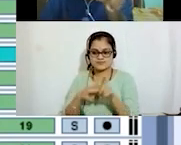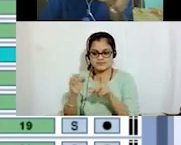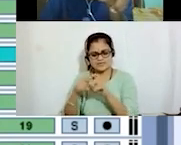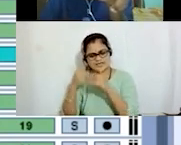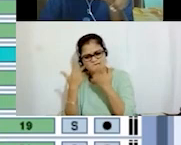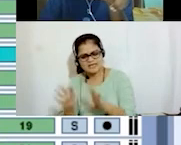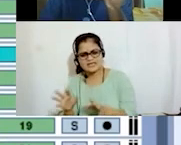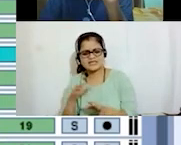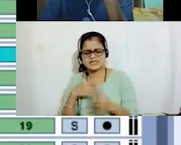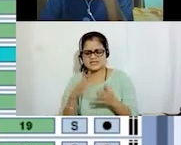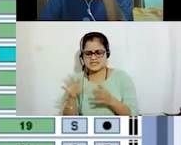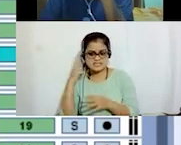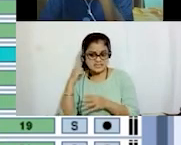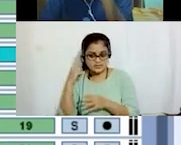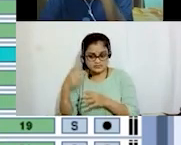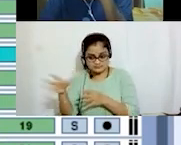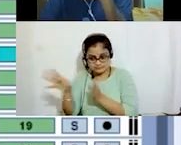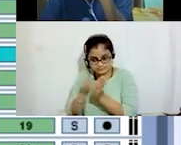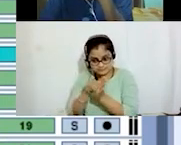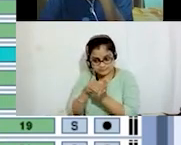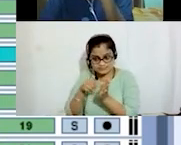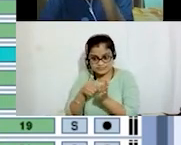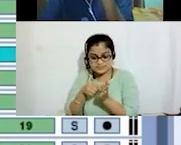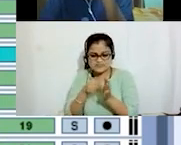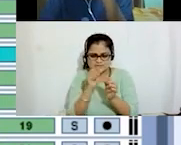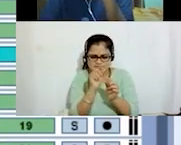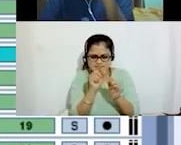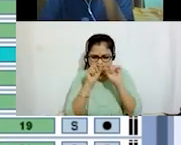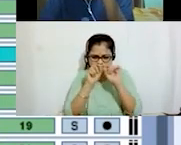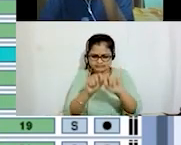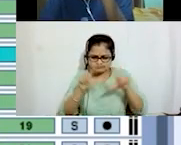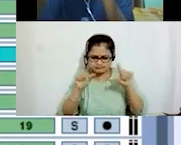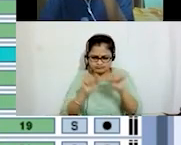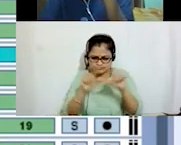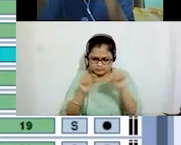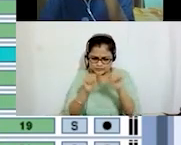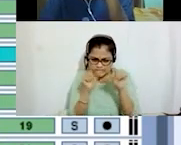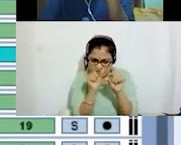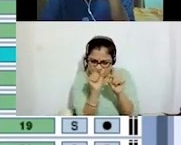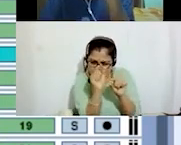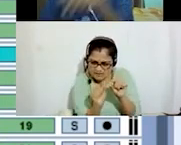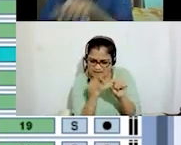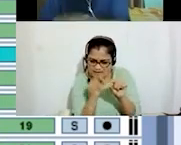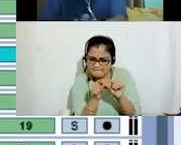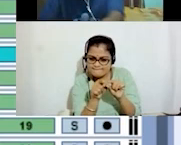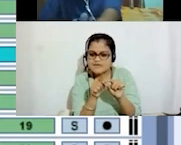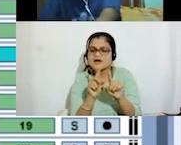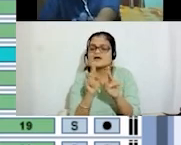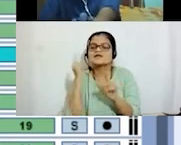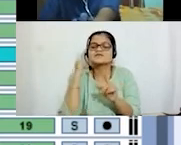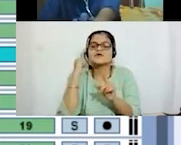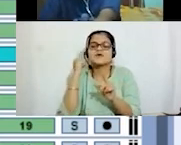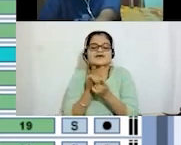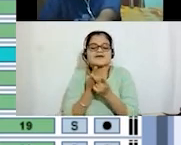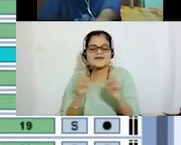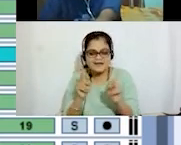sound basically and you can bring it down to its very close till it becomes a sine noise. Yeah. So